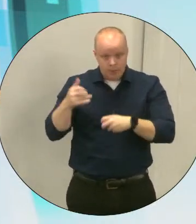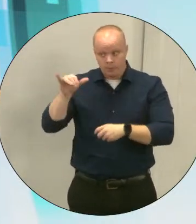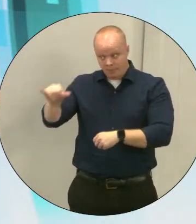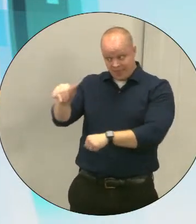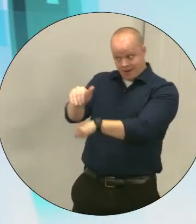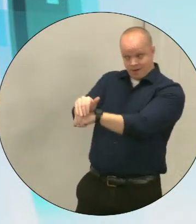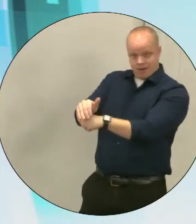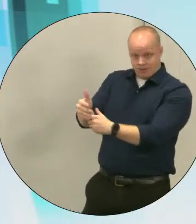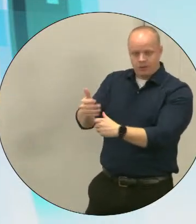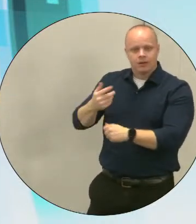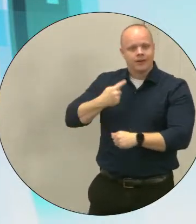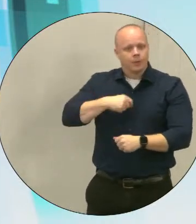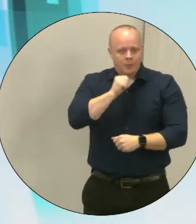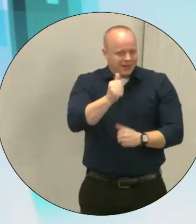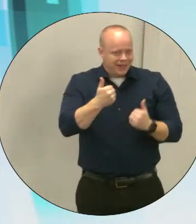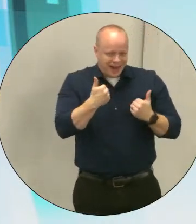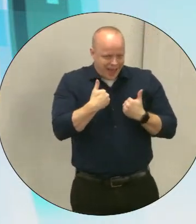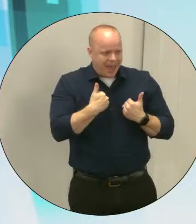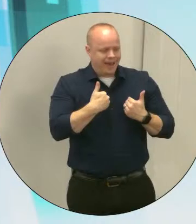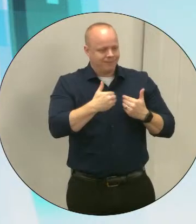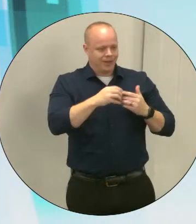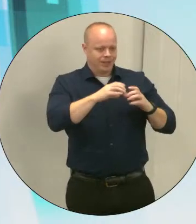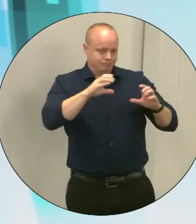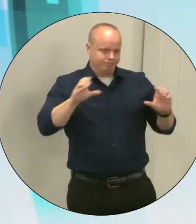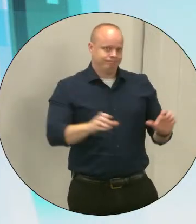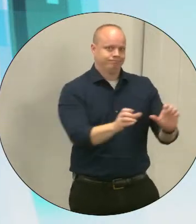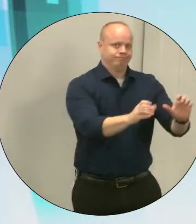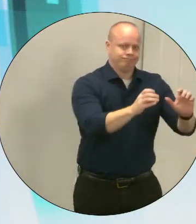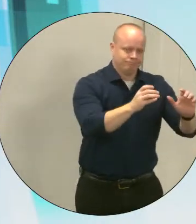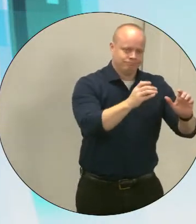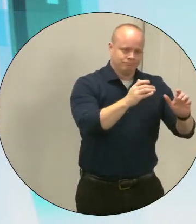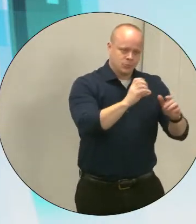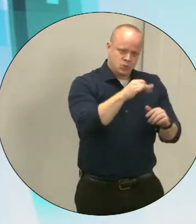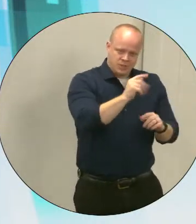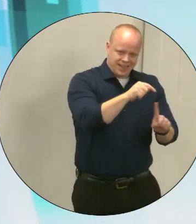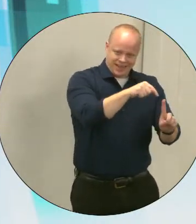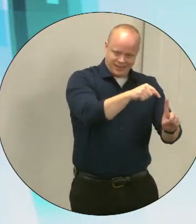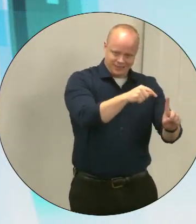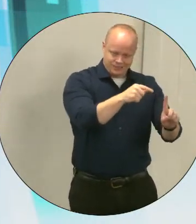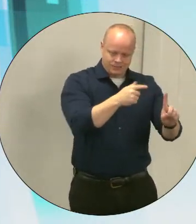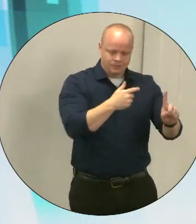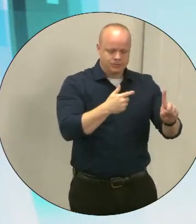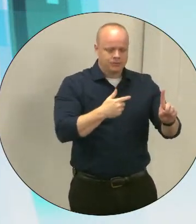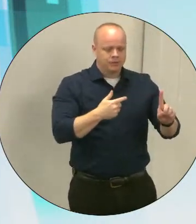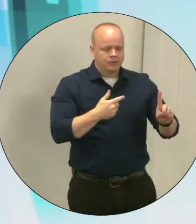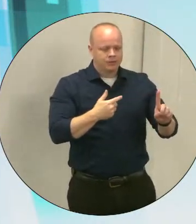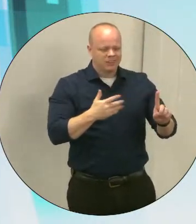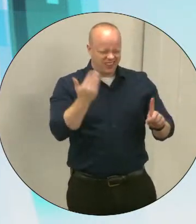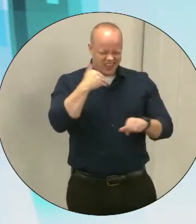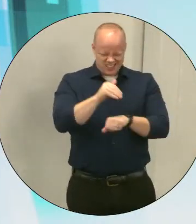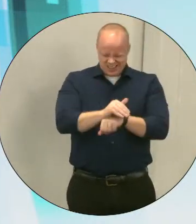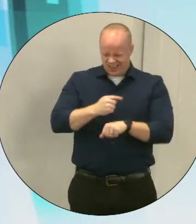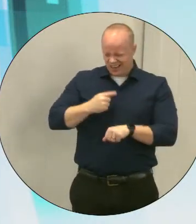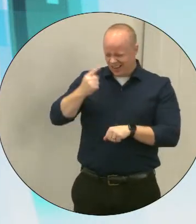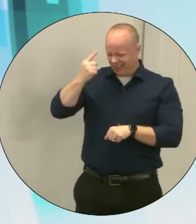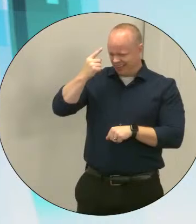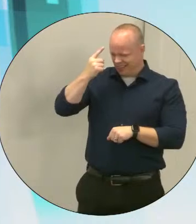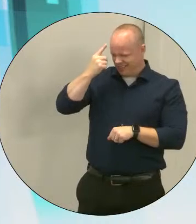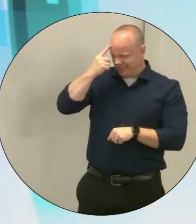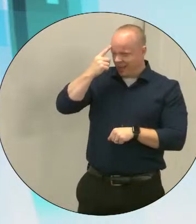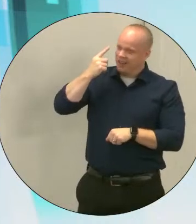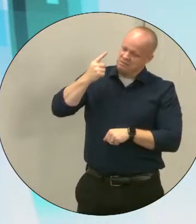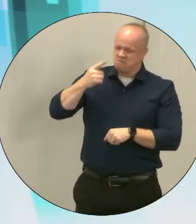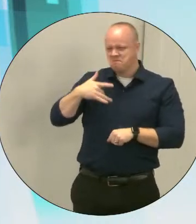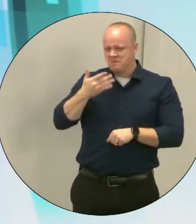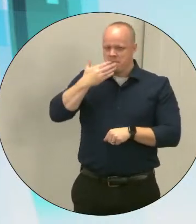was we didn't have a proactive superintendent. And last night, I almost felt apologetic for bringing up COVID because that didn't